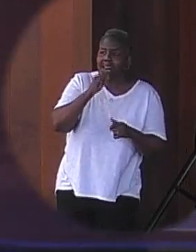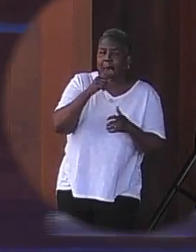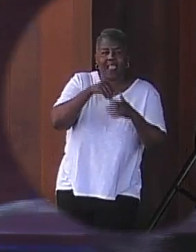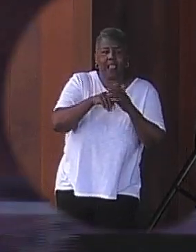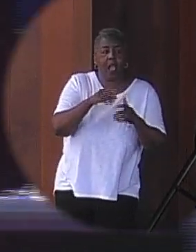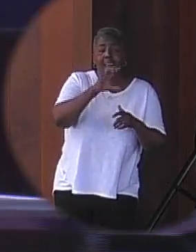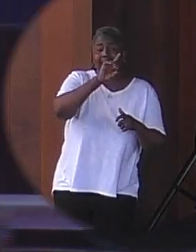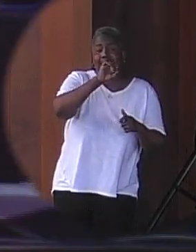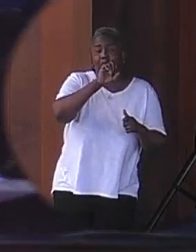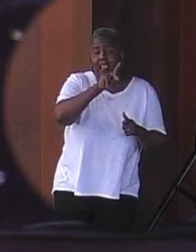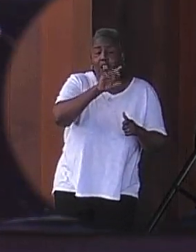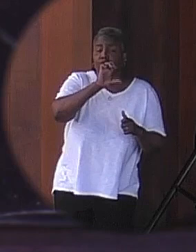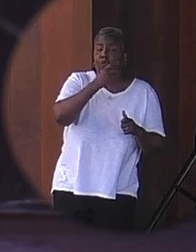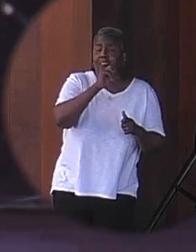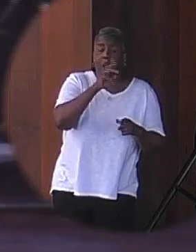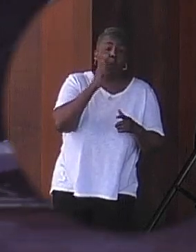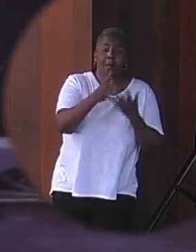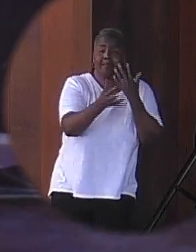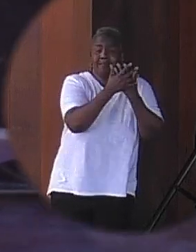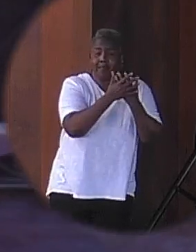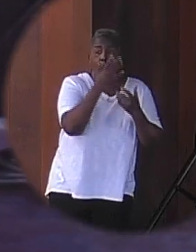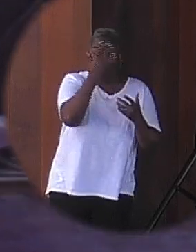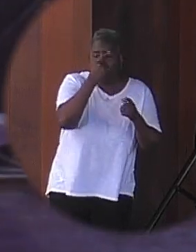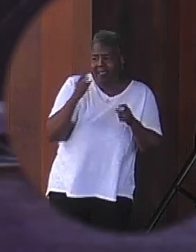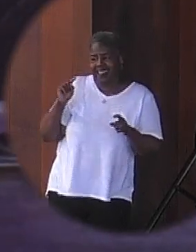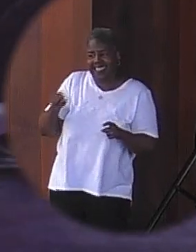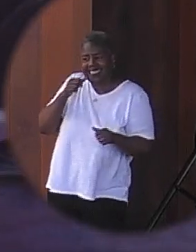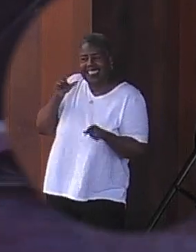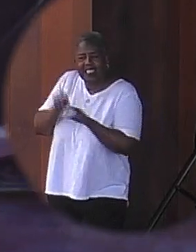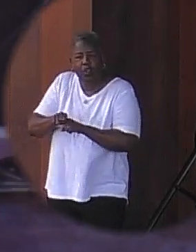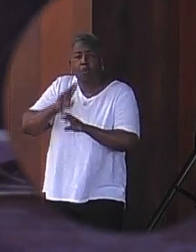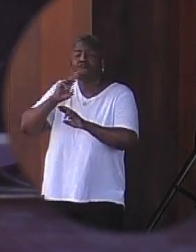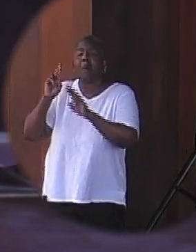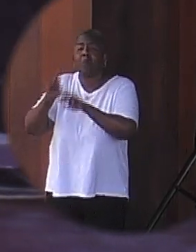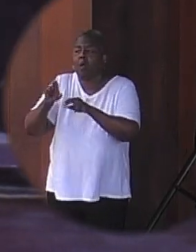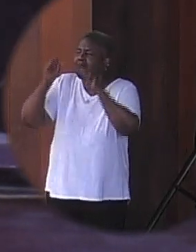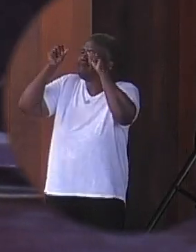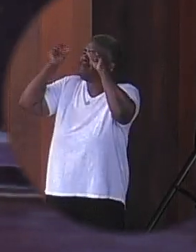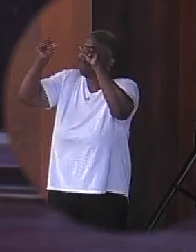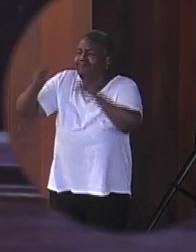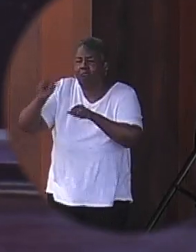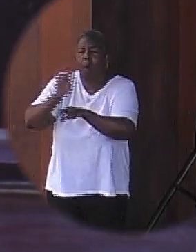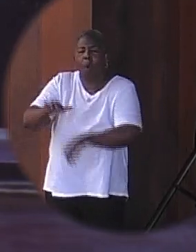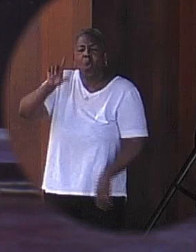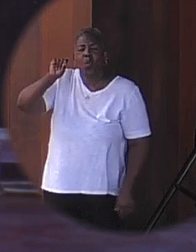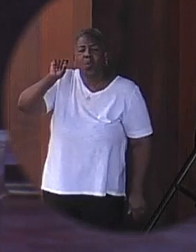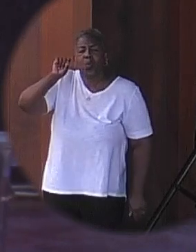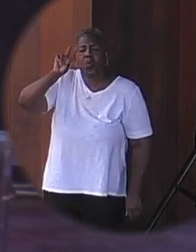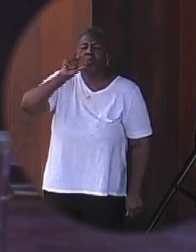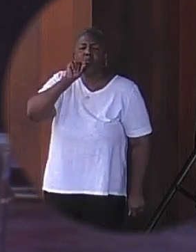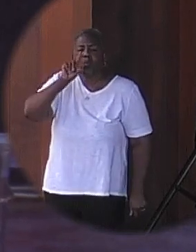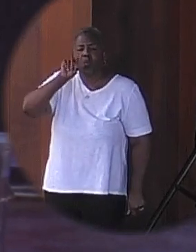jail right now. He's in jail because a sister recorded it and posted it to Twitter.